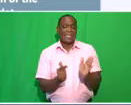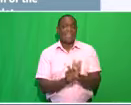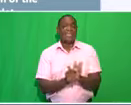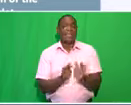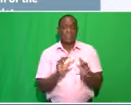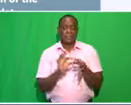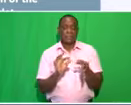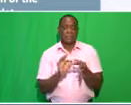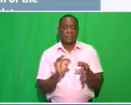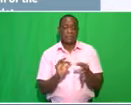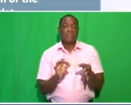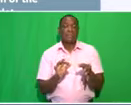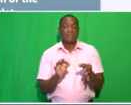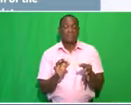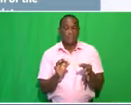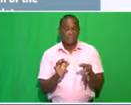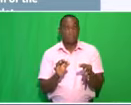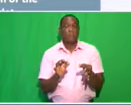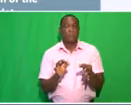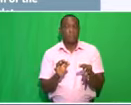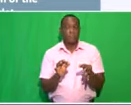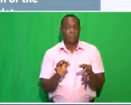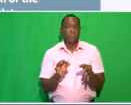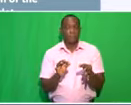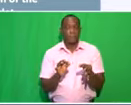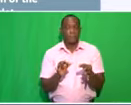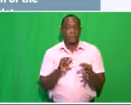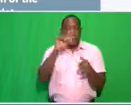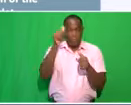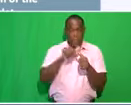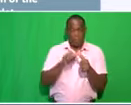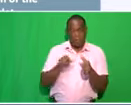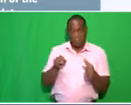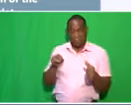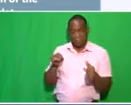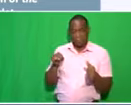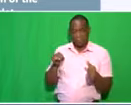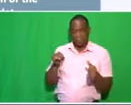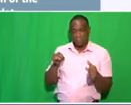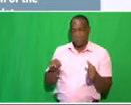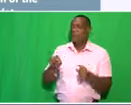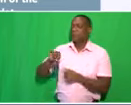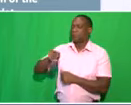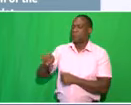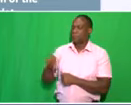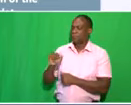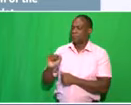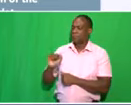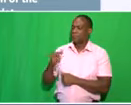where, because of what has happened in that Jagasa ruling,